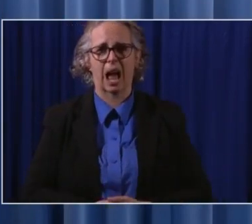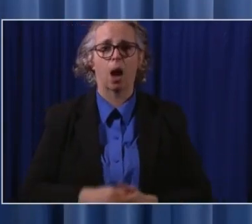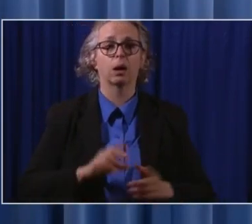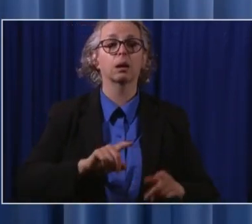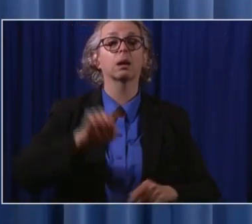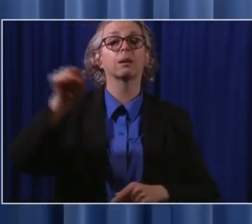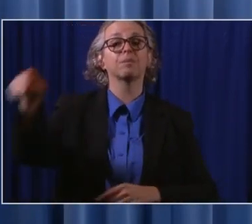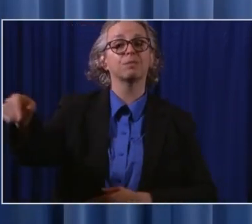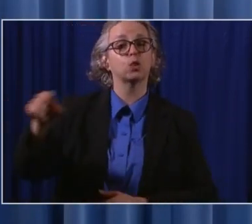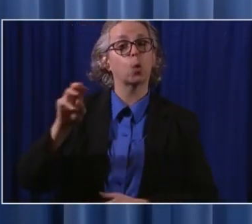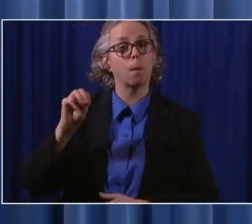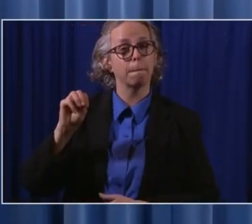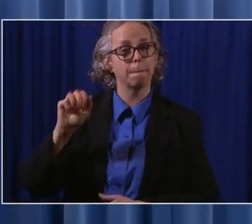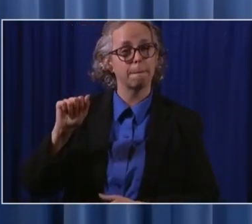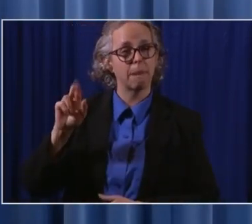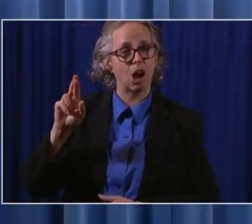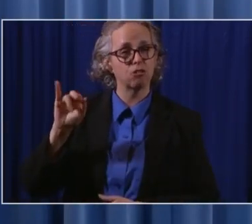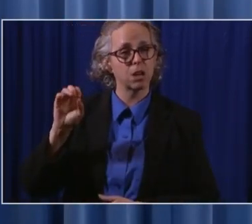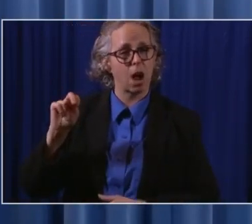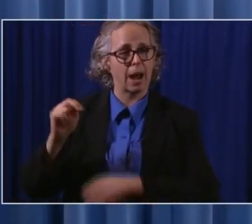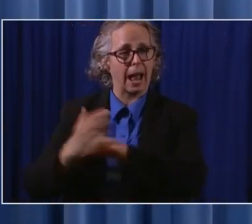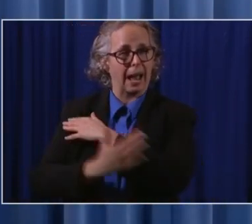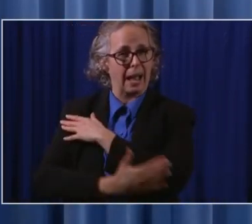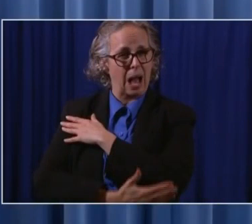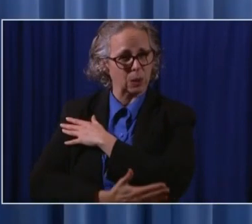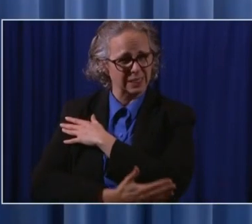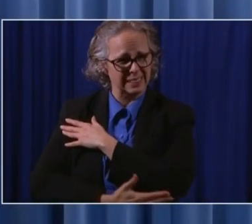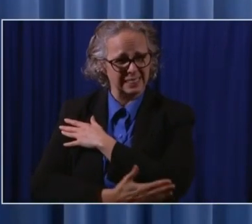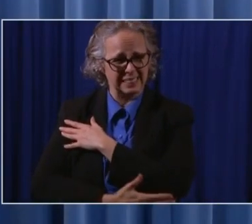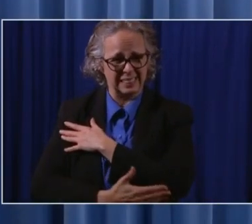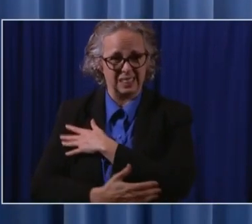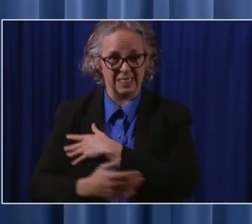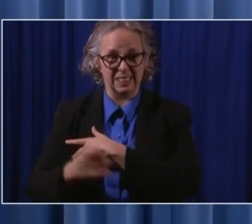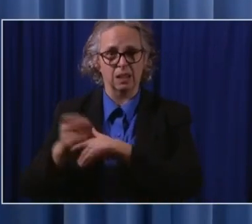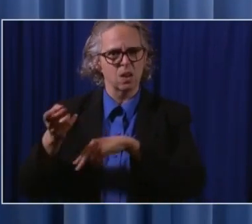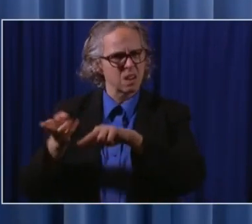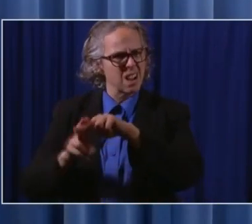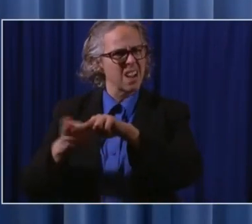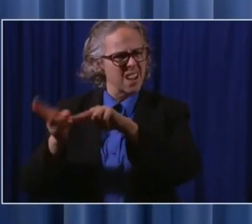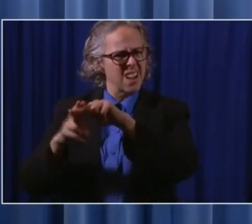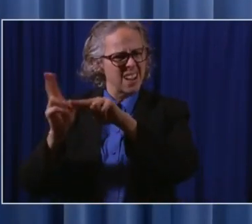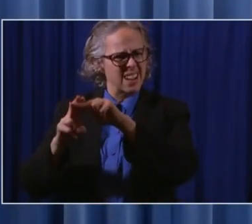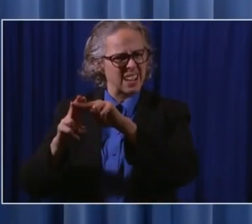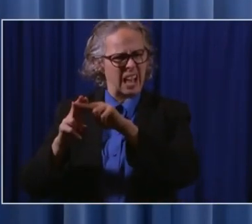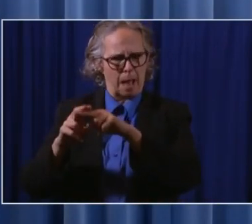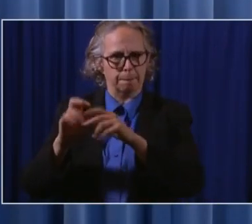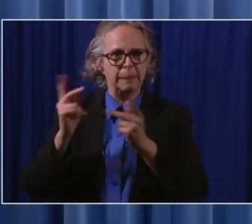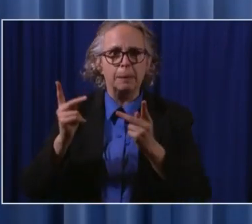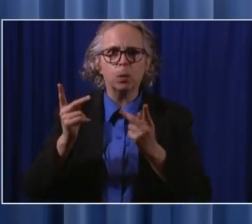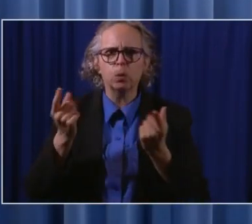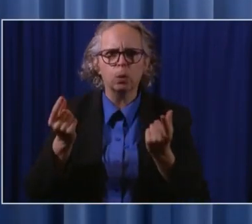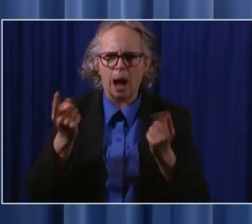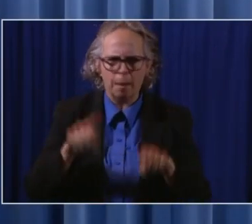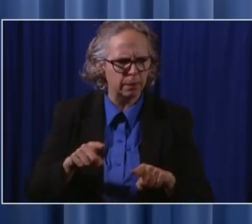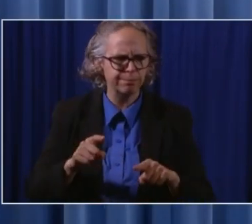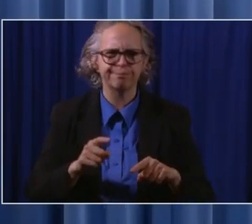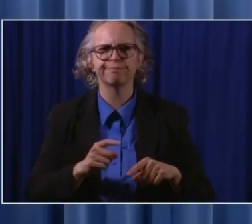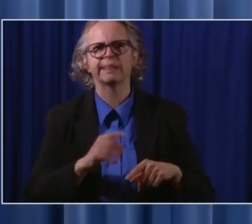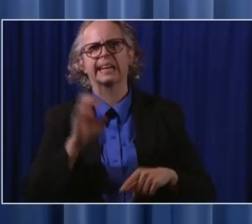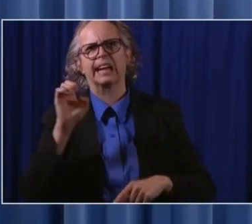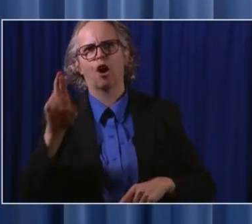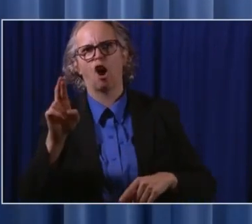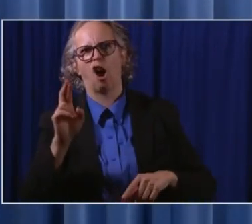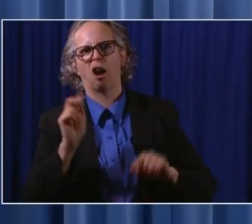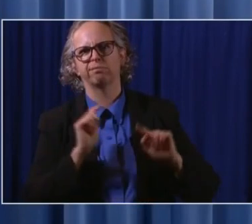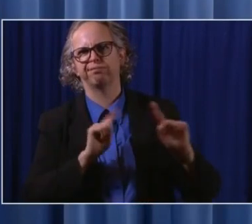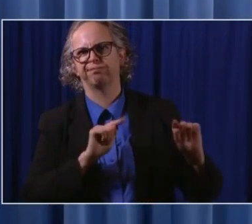sustained increase in new cases and also a sustained increase in emergency department visits. Again, an early indicator. So while in the state